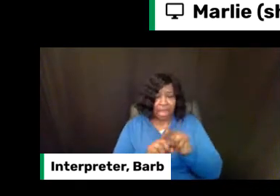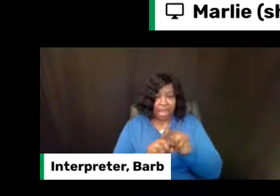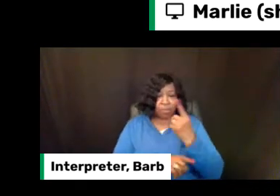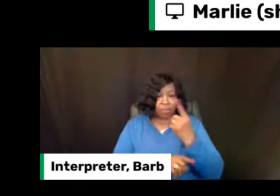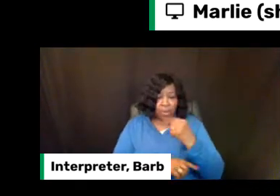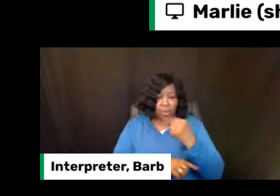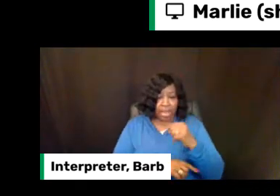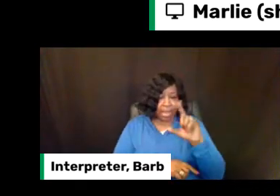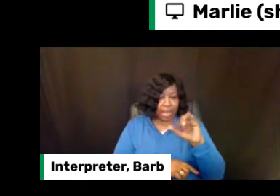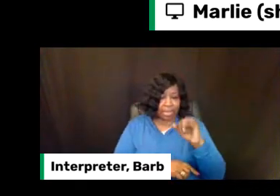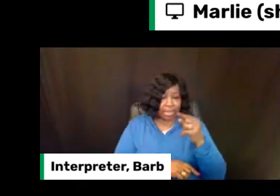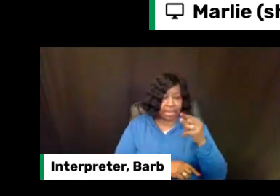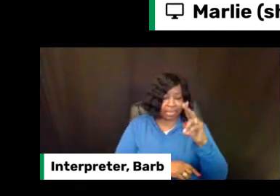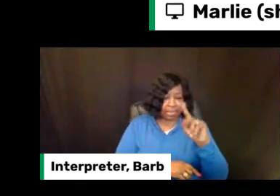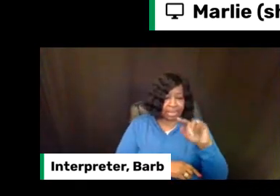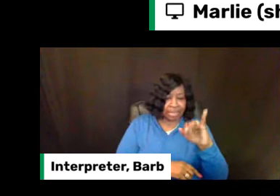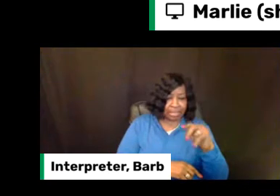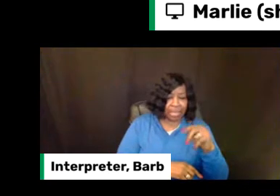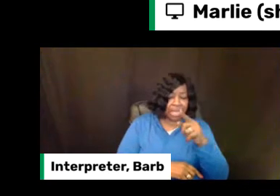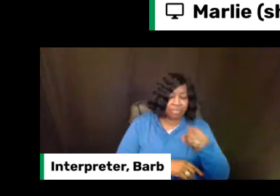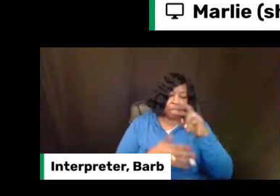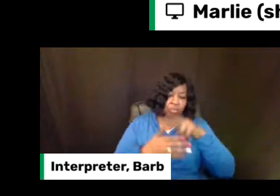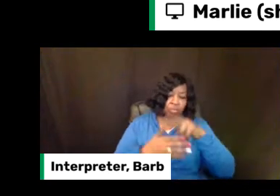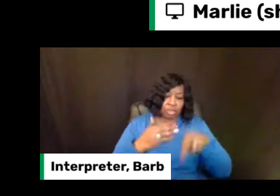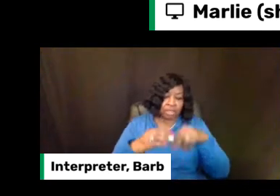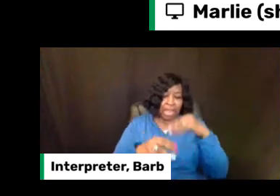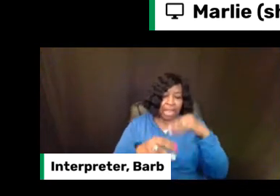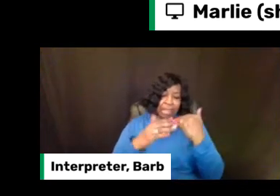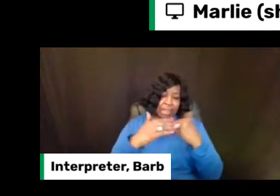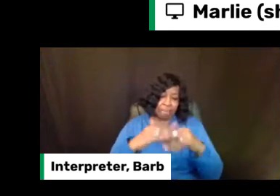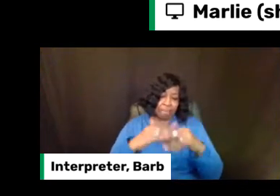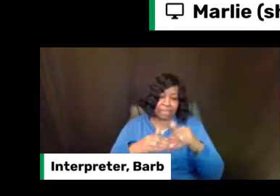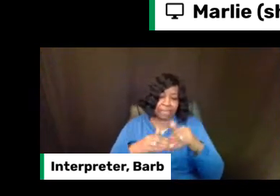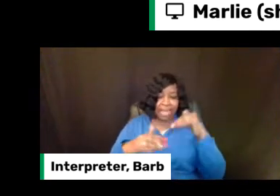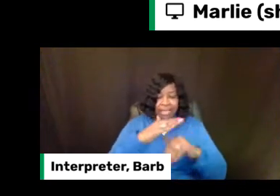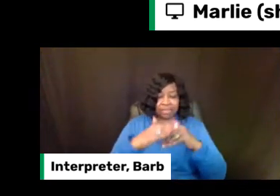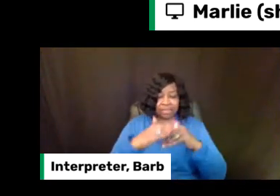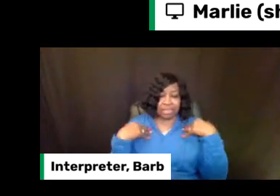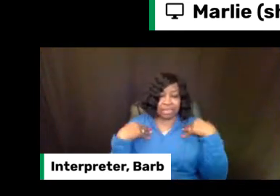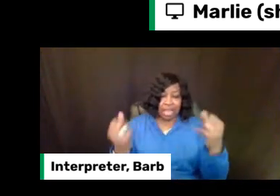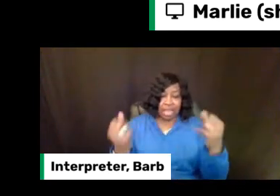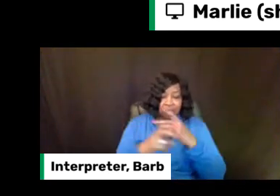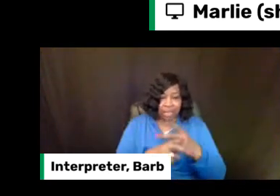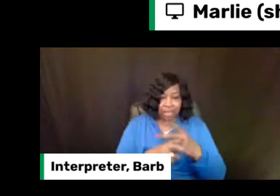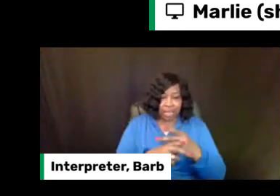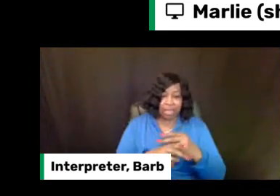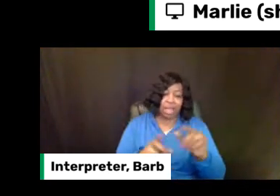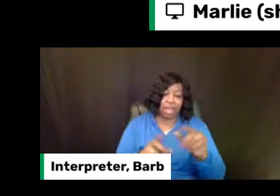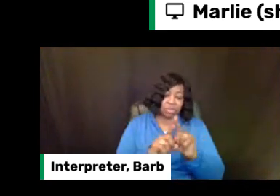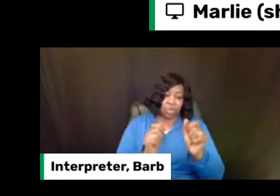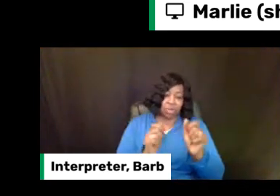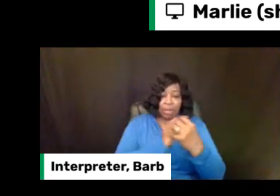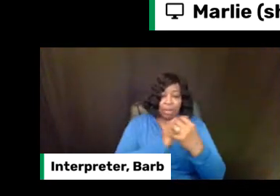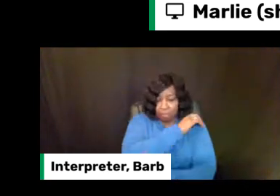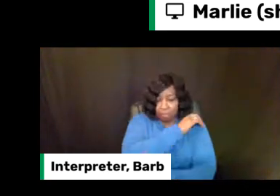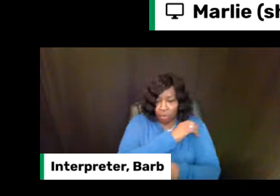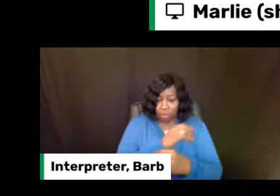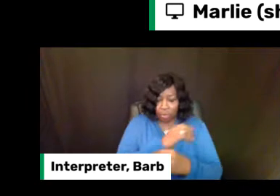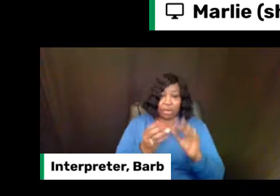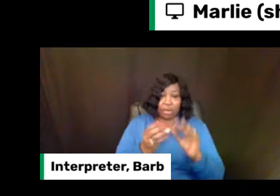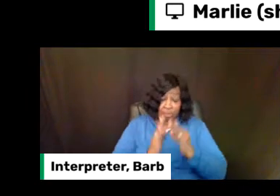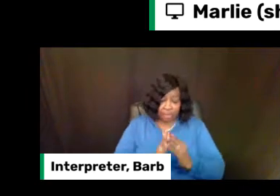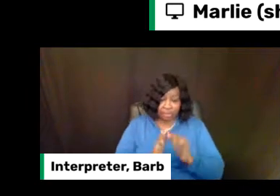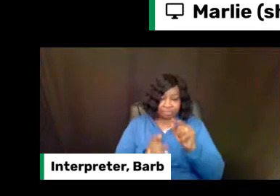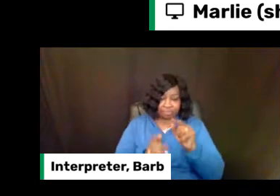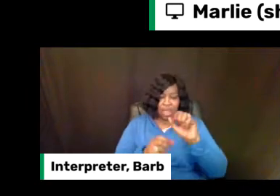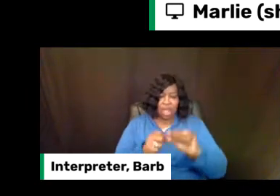in turn resulted in limited access to health care, along with community disinvestment. So COVID-19